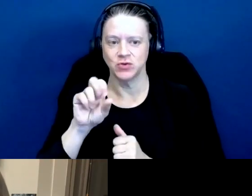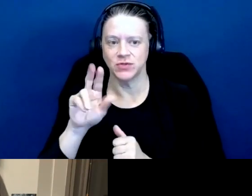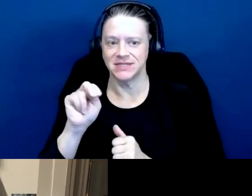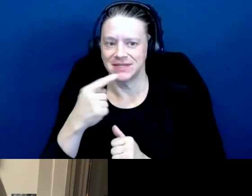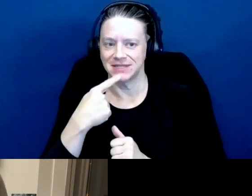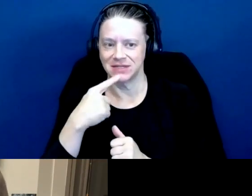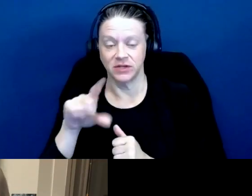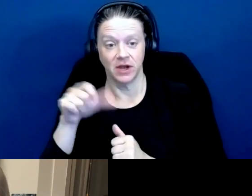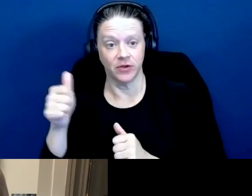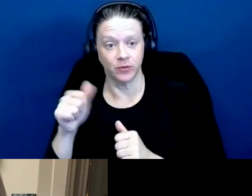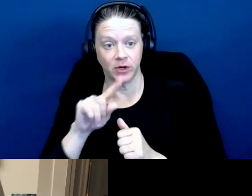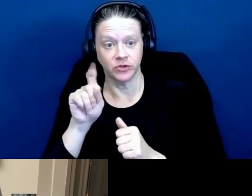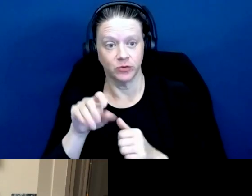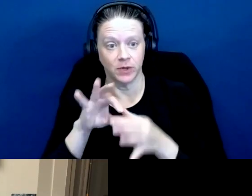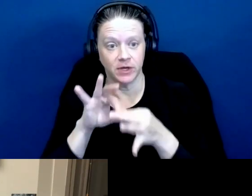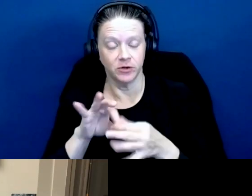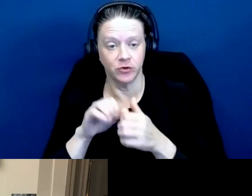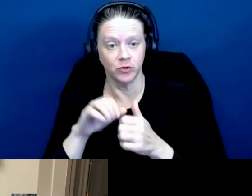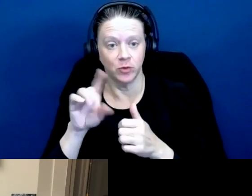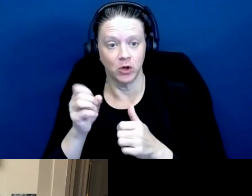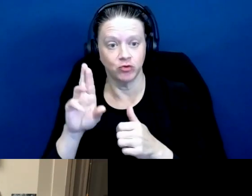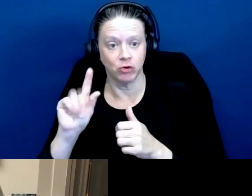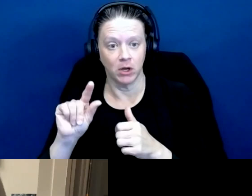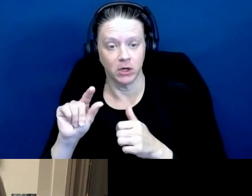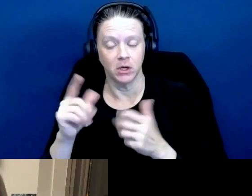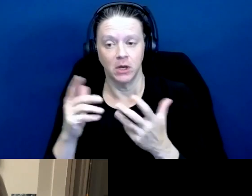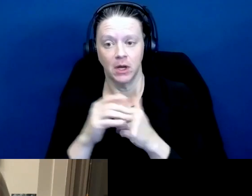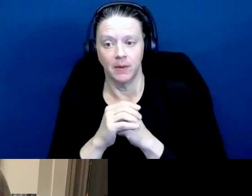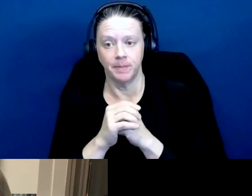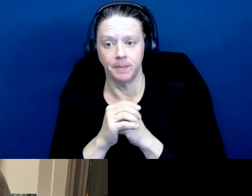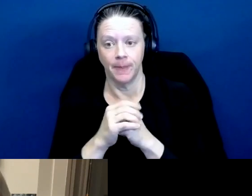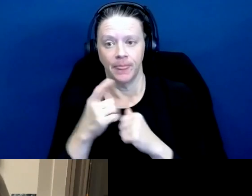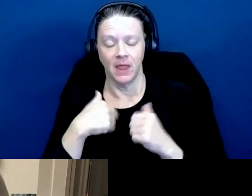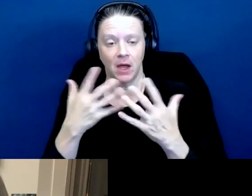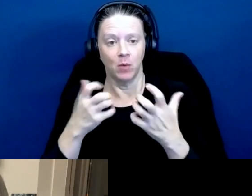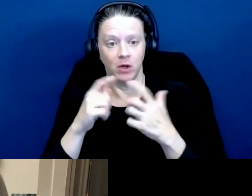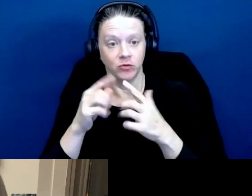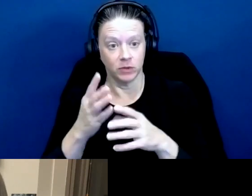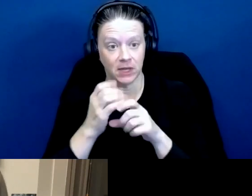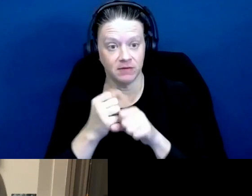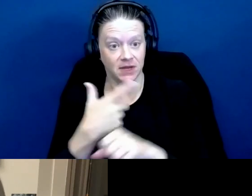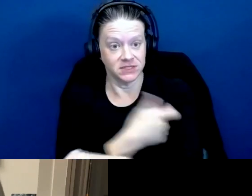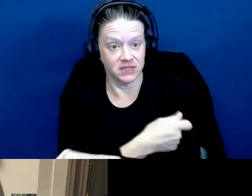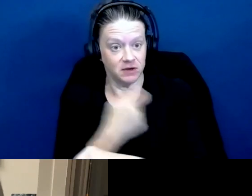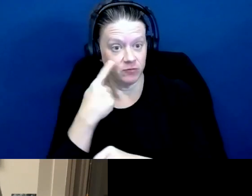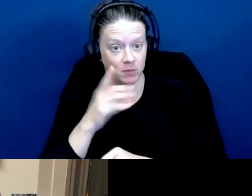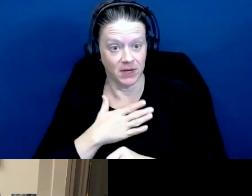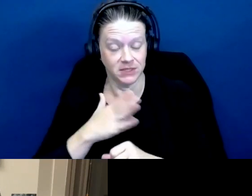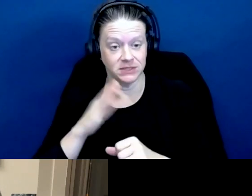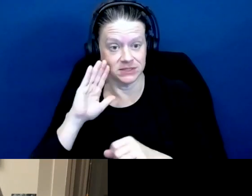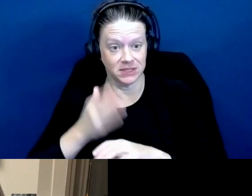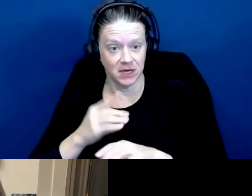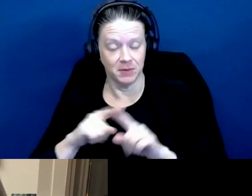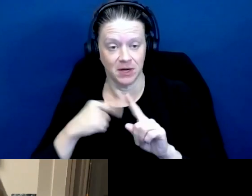to a drug. So I'd like to get my son vaccinated, but I'm anxious about the side effect